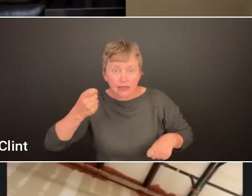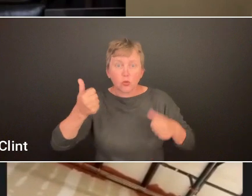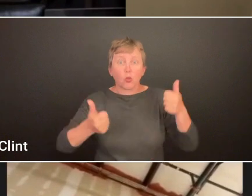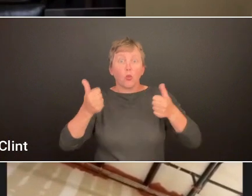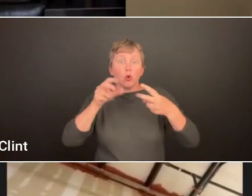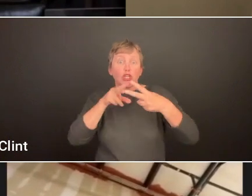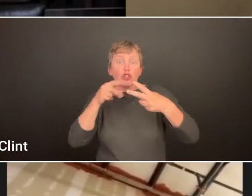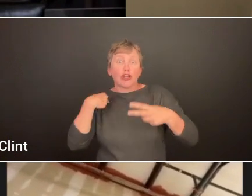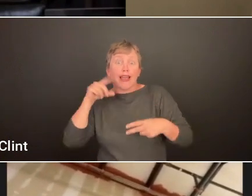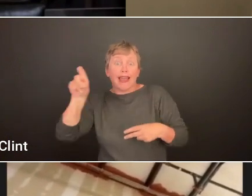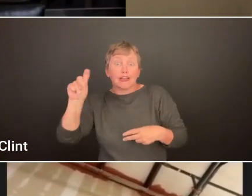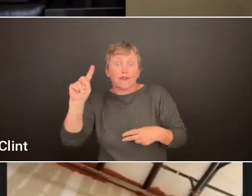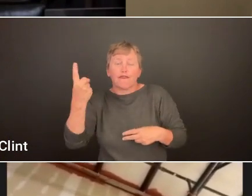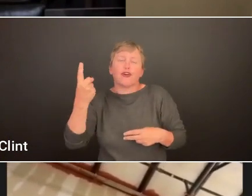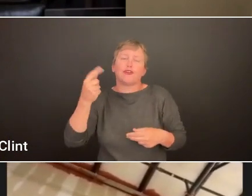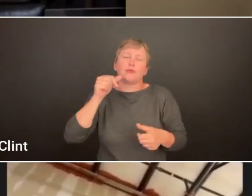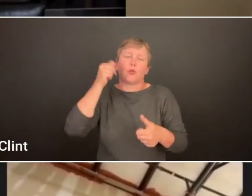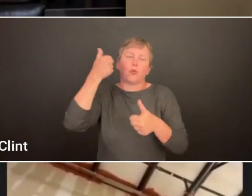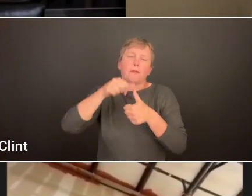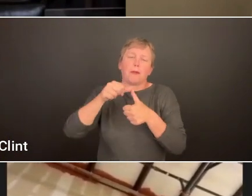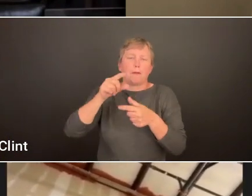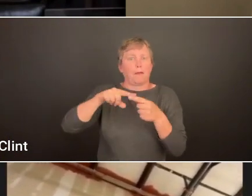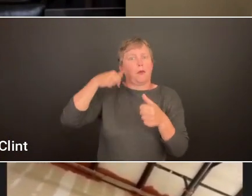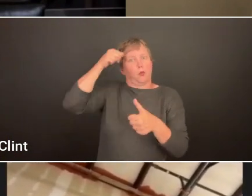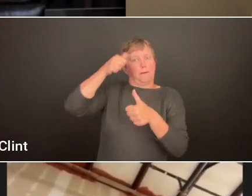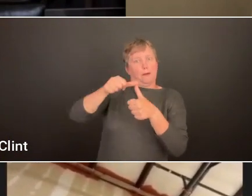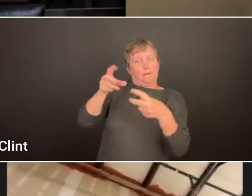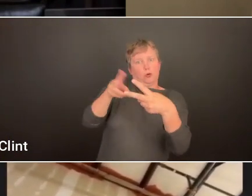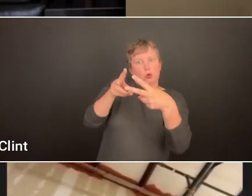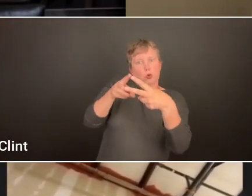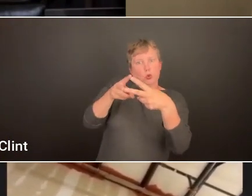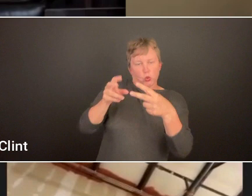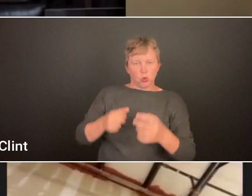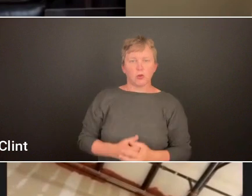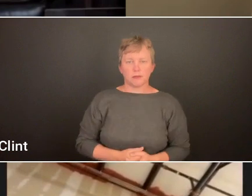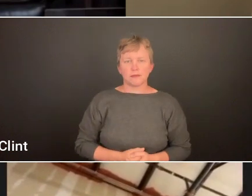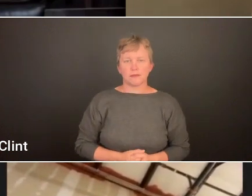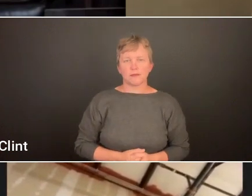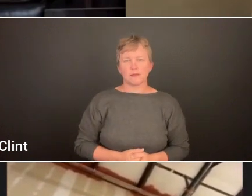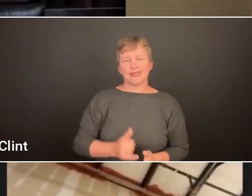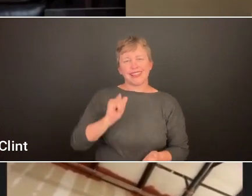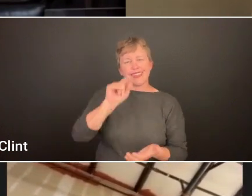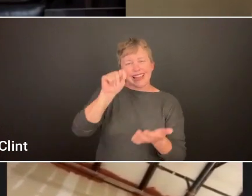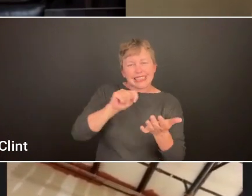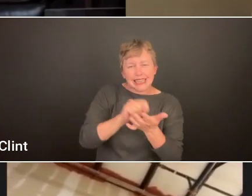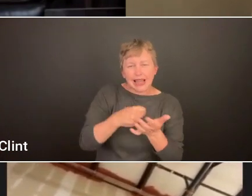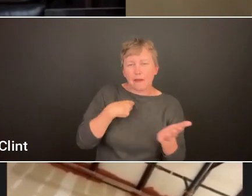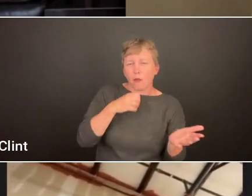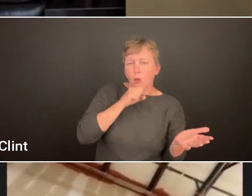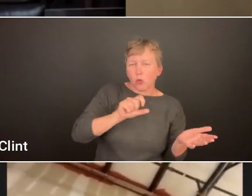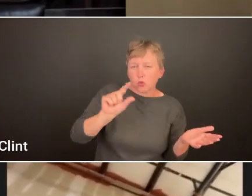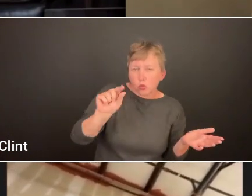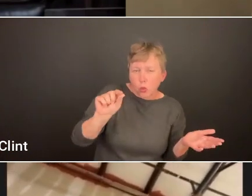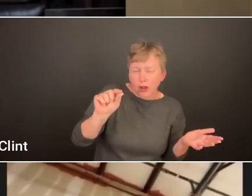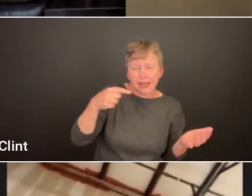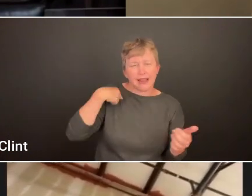and will I be able to have sex? And it probably wasn't in that order. You know, I was